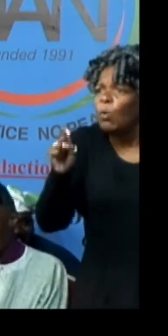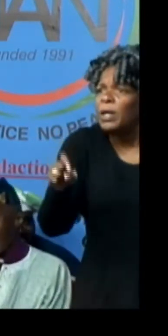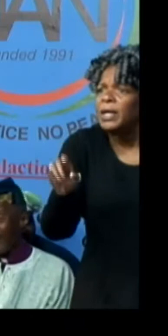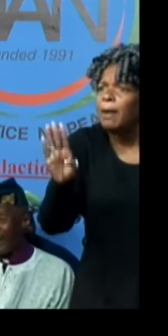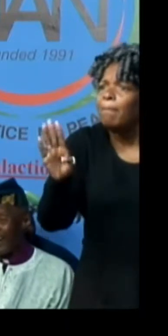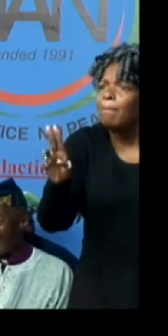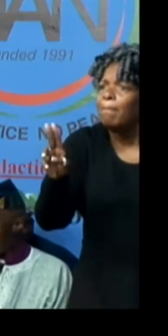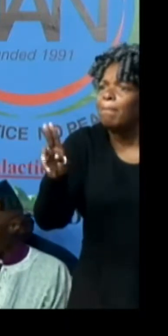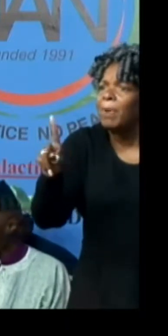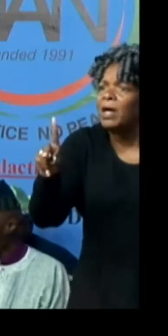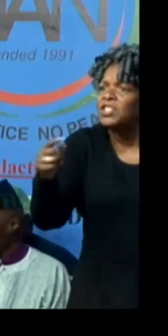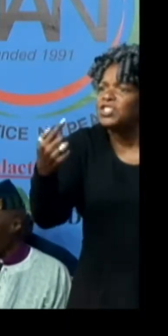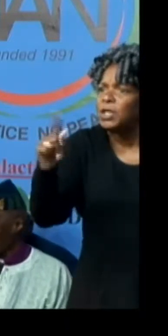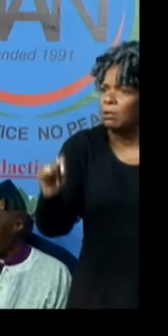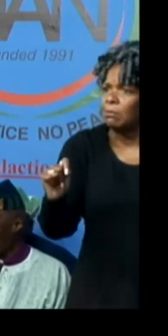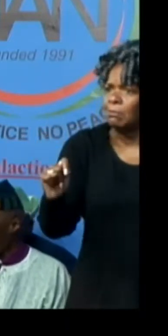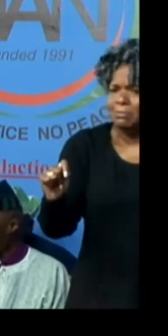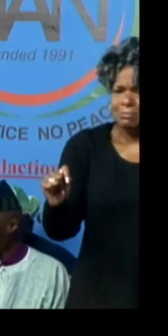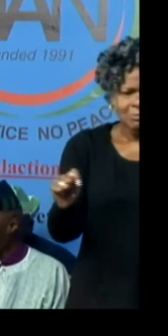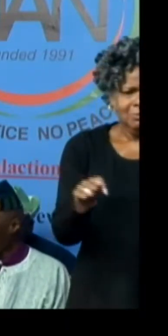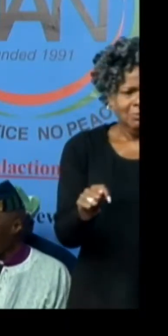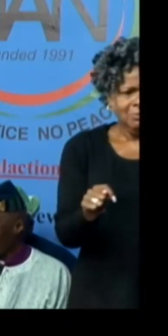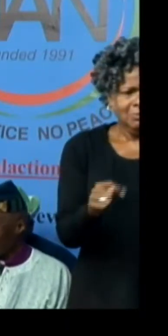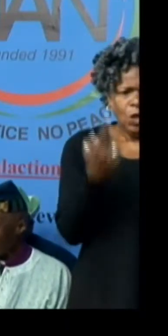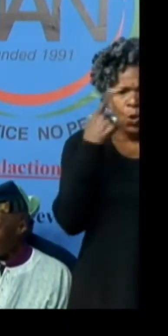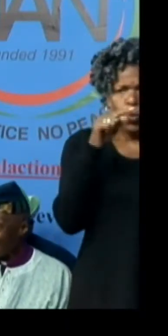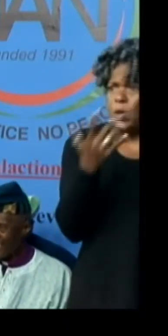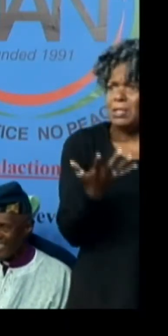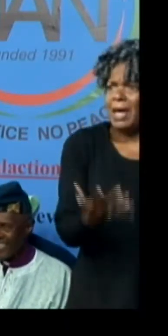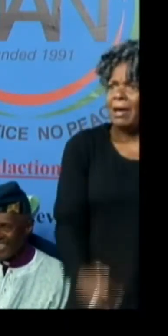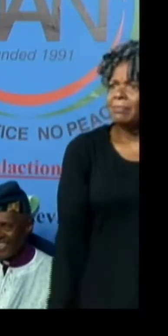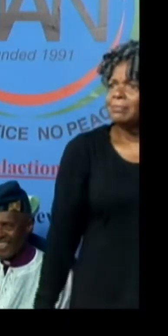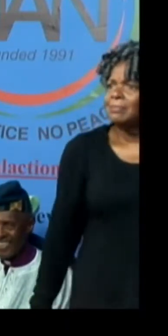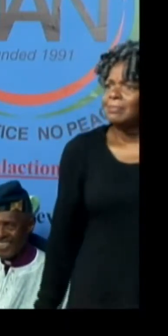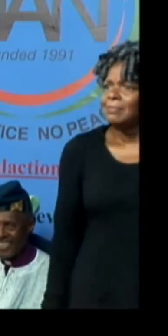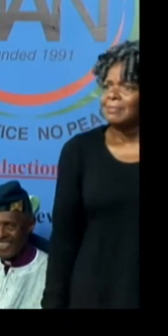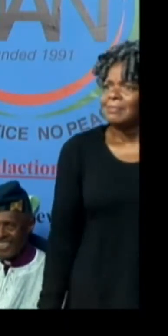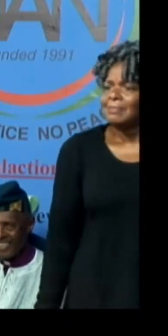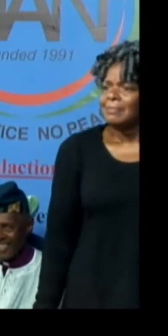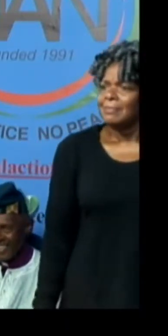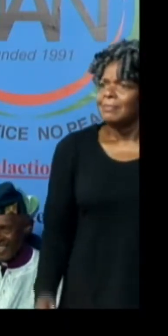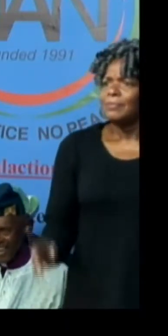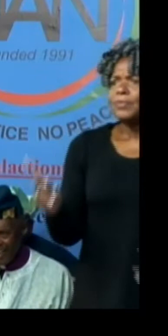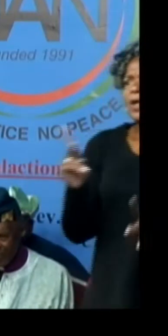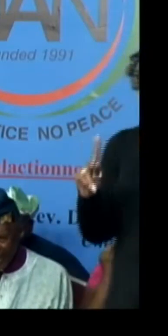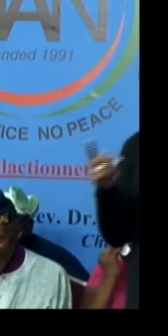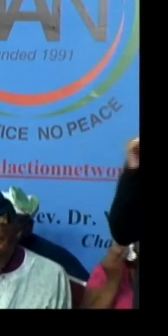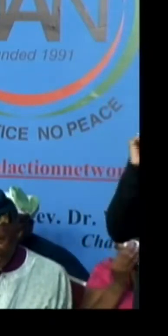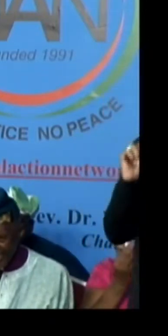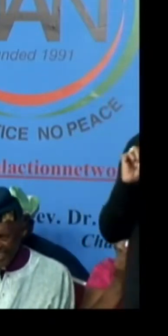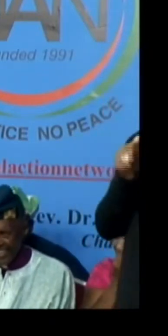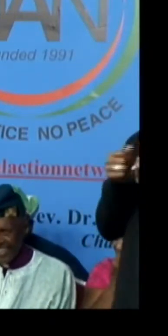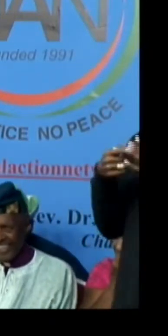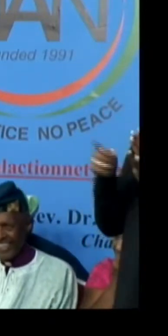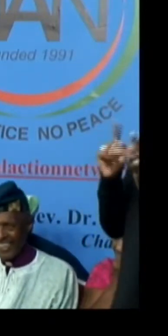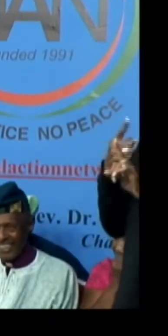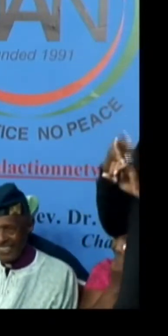Well, how do you pay the rent? We knew the 72-hour eviction notice quicker than we knew the rent, man.